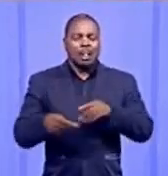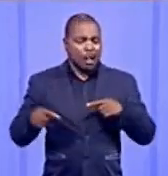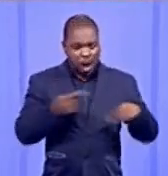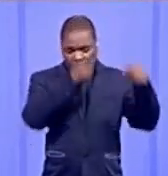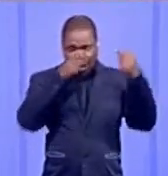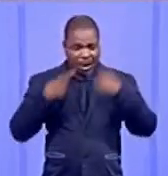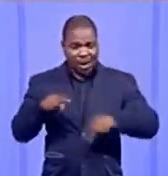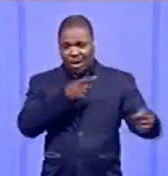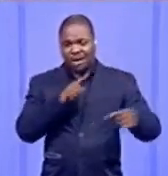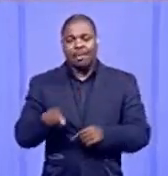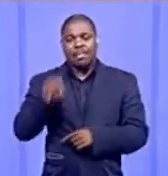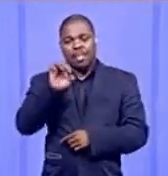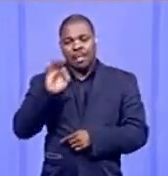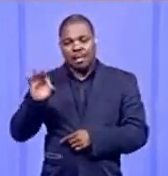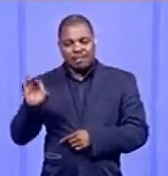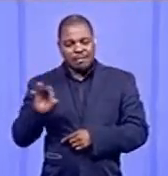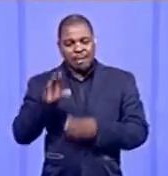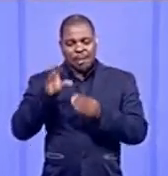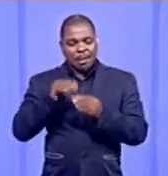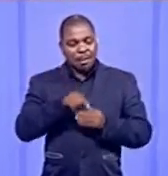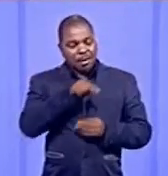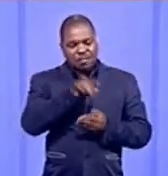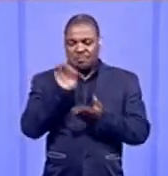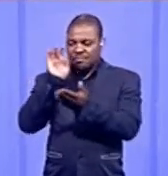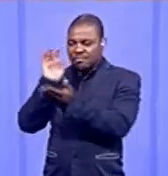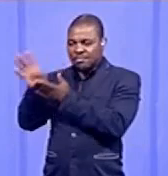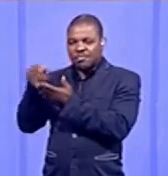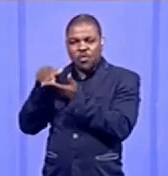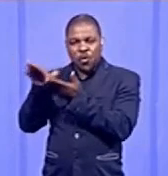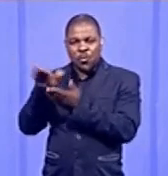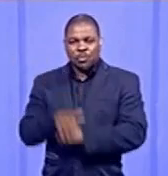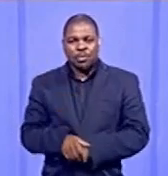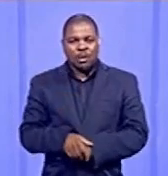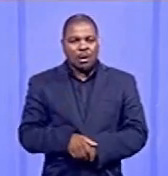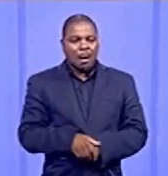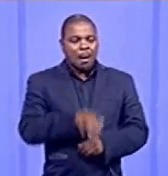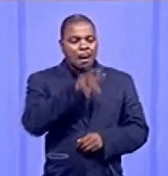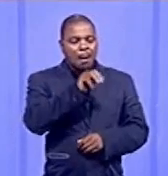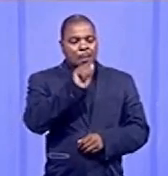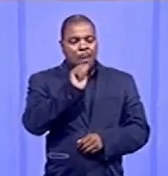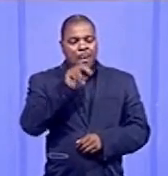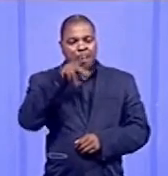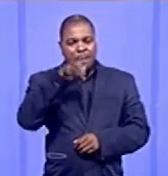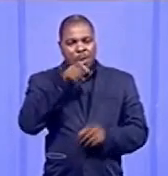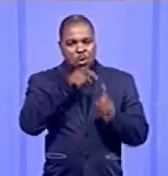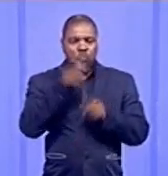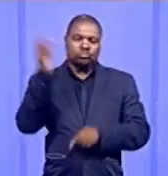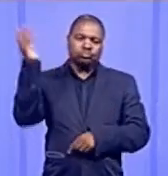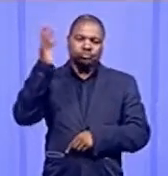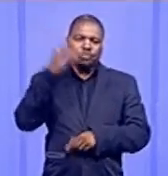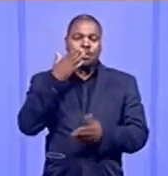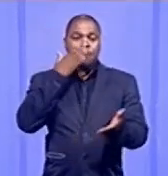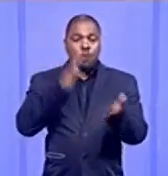ya ba ditho tsa EFF di a lelekwa ha ane a tshetleha puo Maape o entse ditshepiso tse mmalwa.